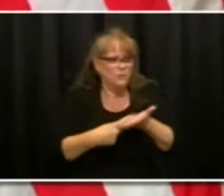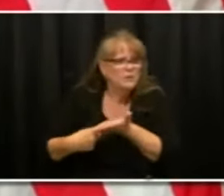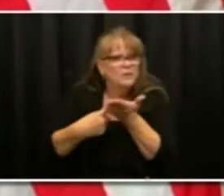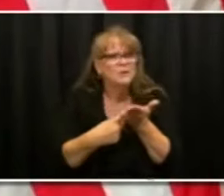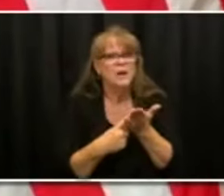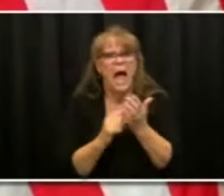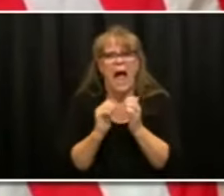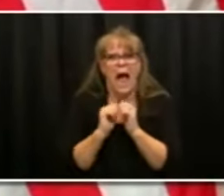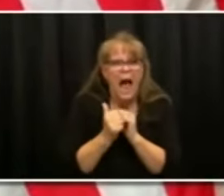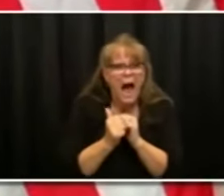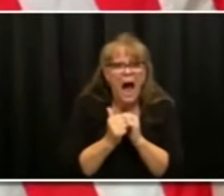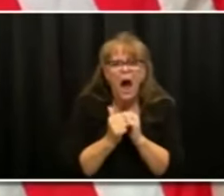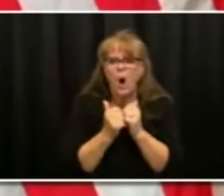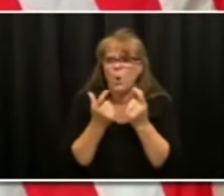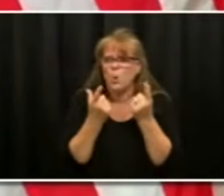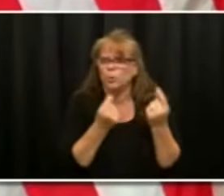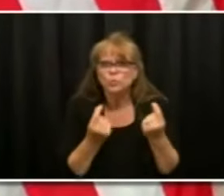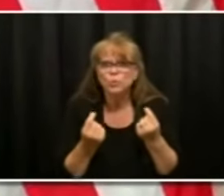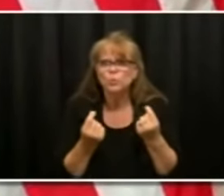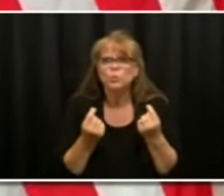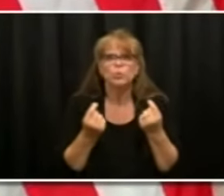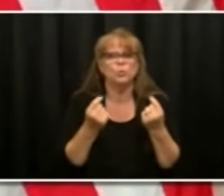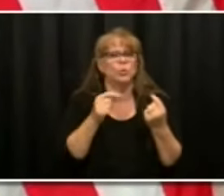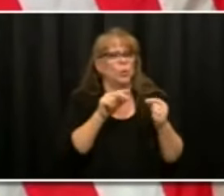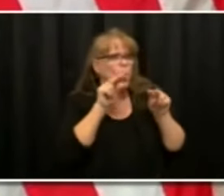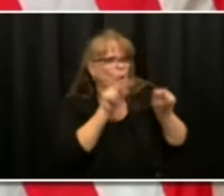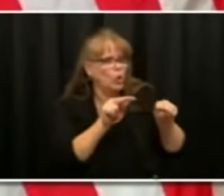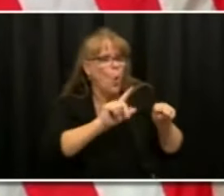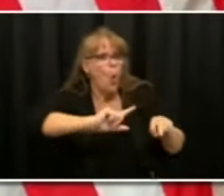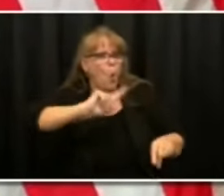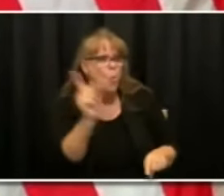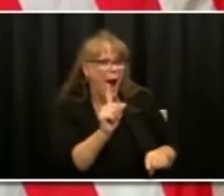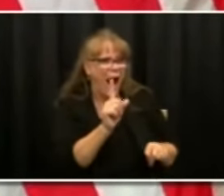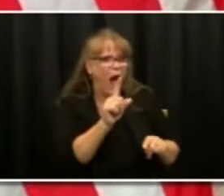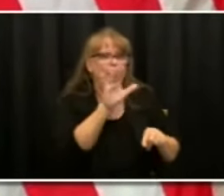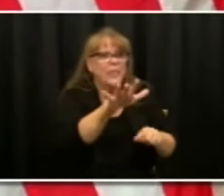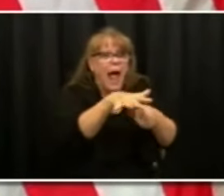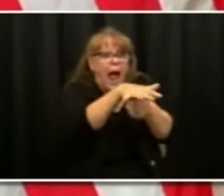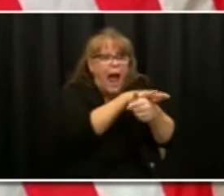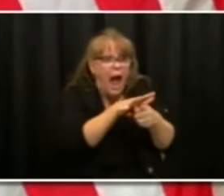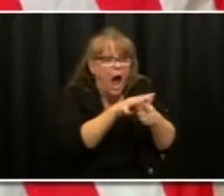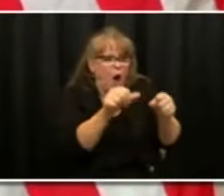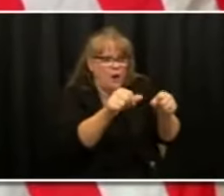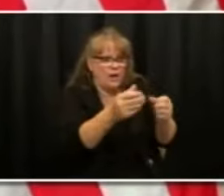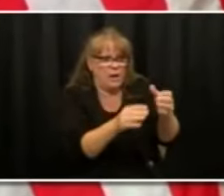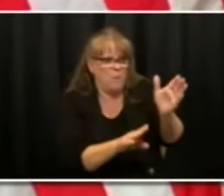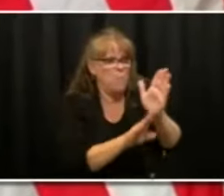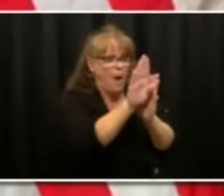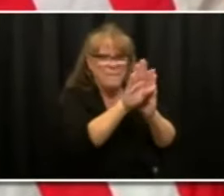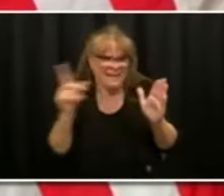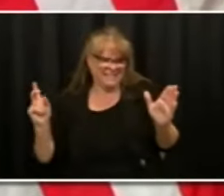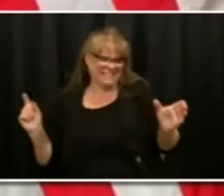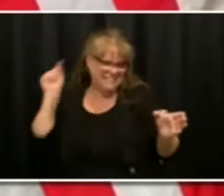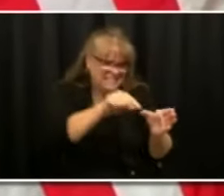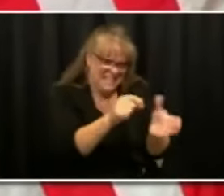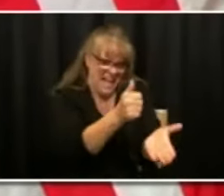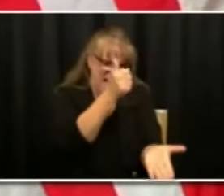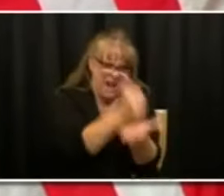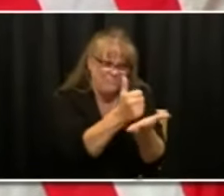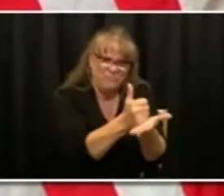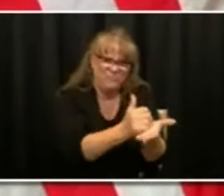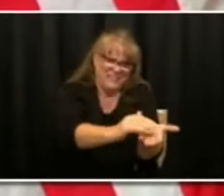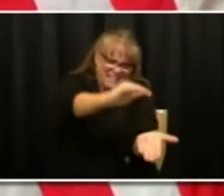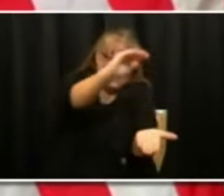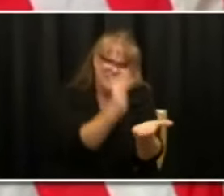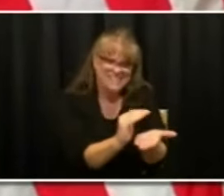higher level of community transmission. We just have this short window of time to get this back under control